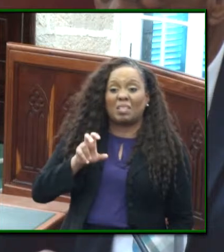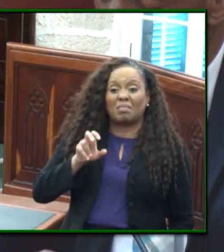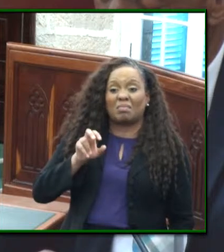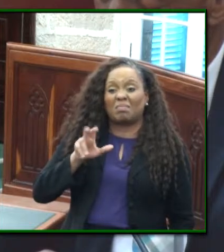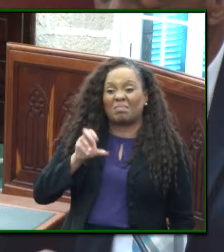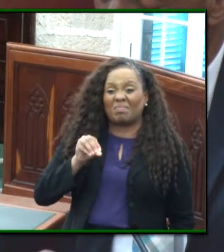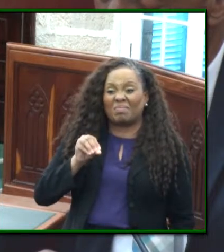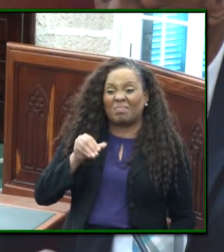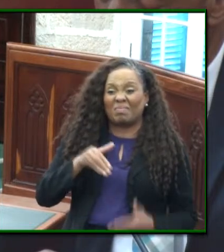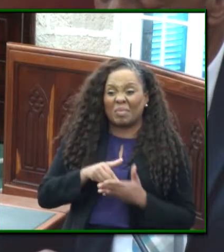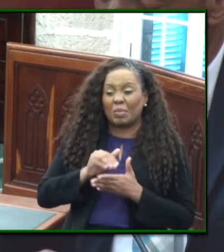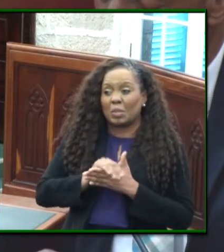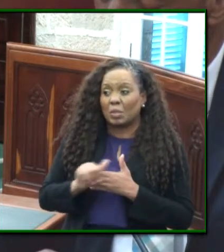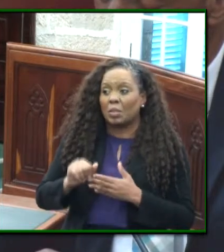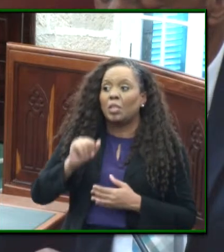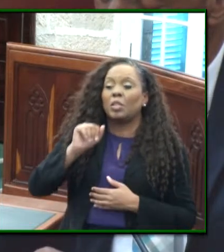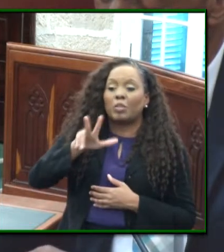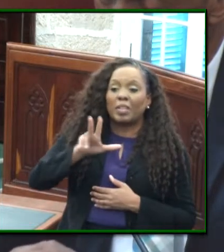$313,000,